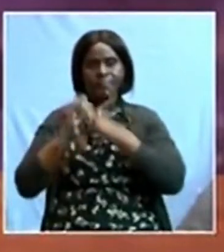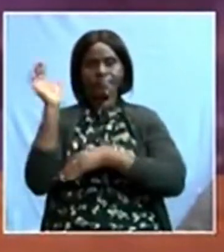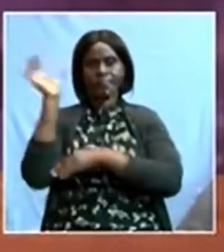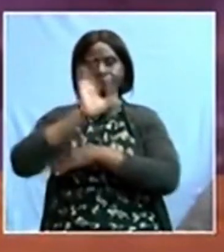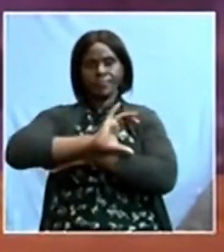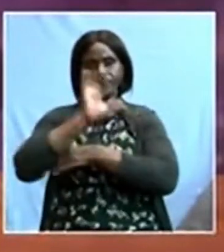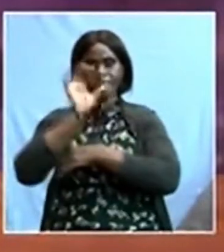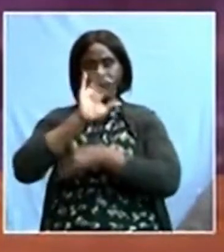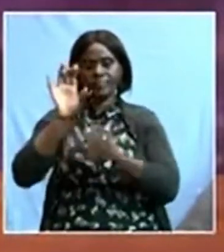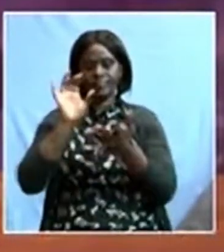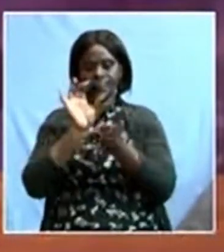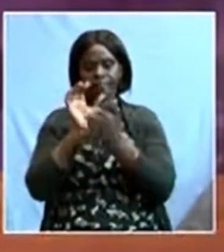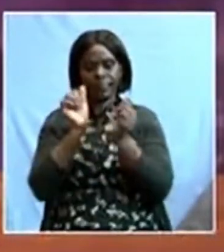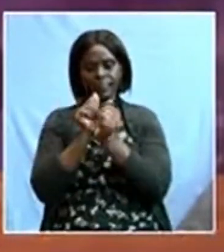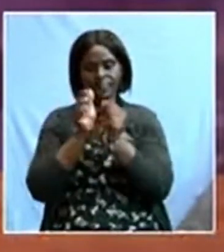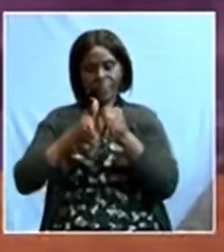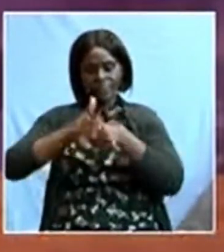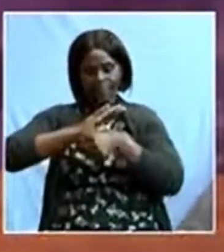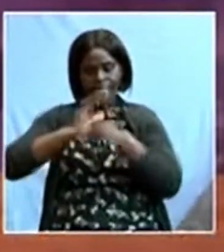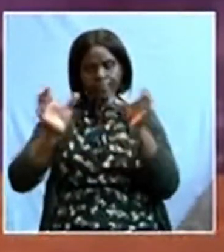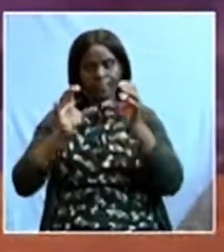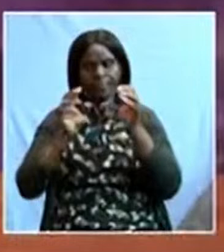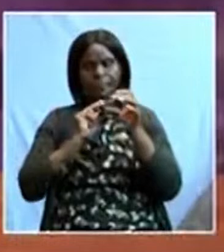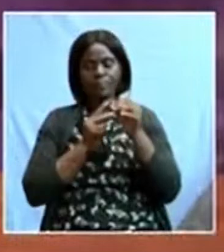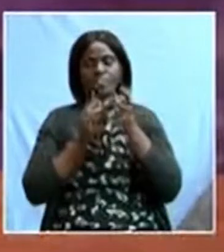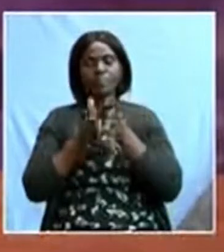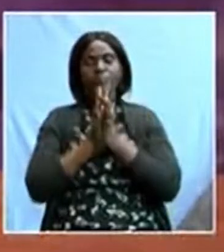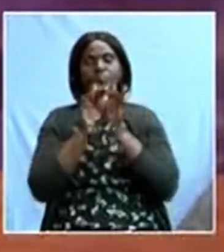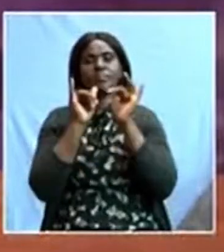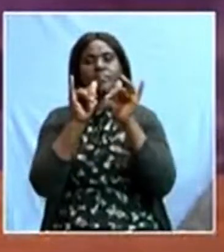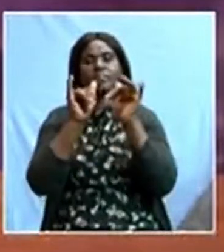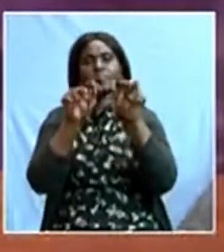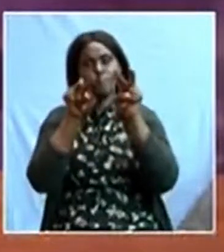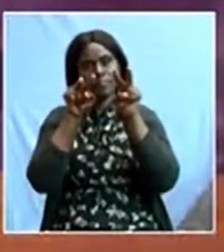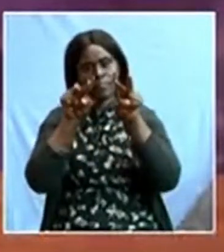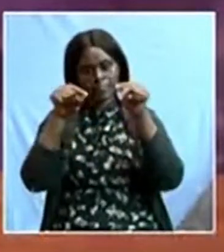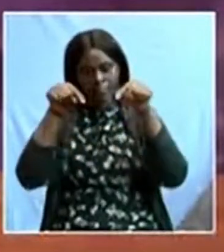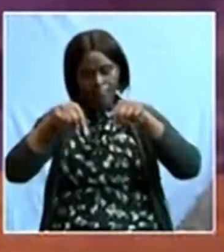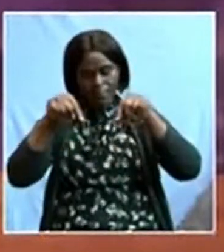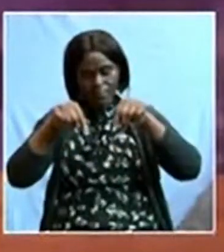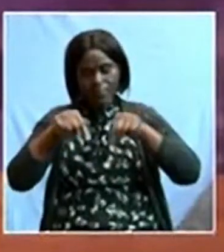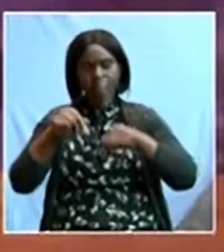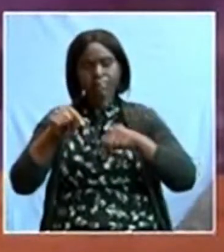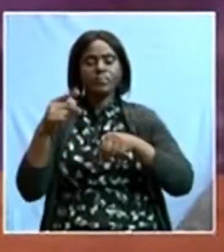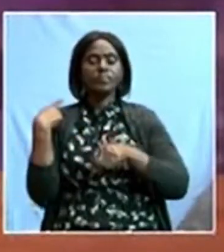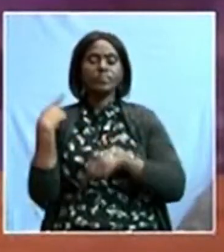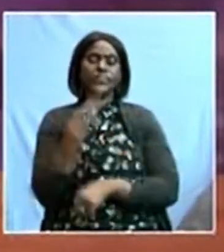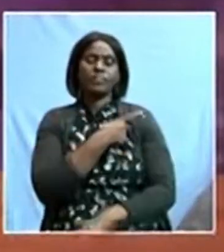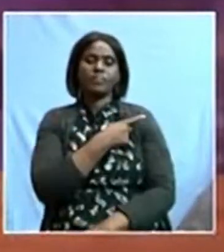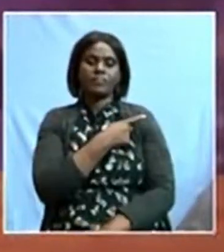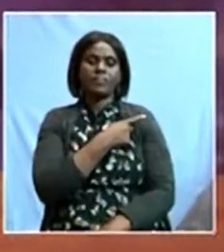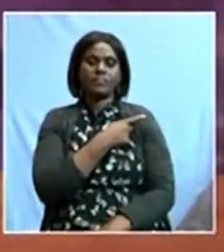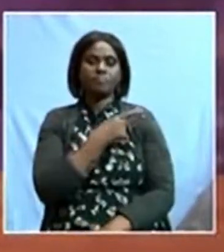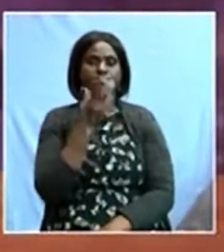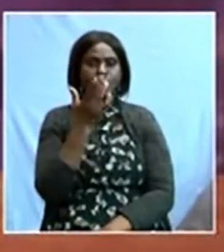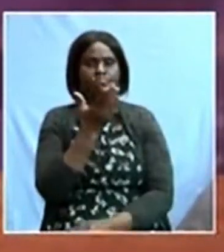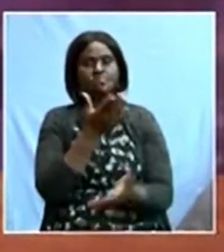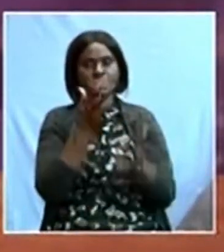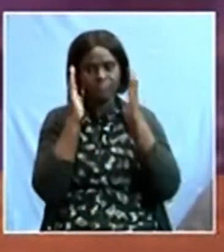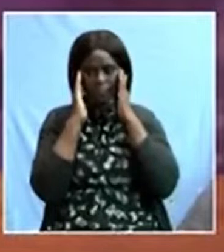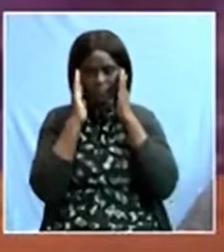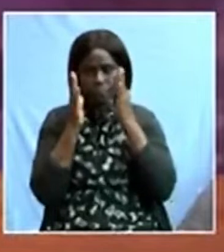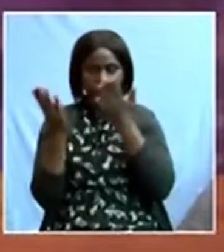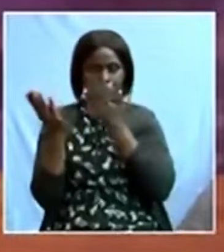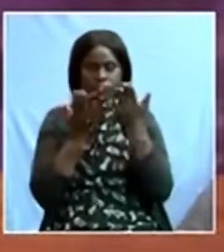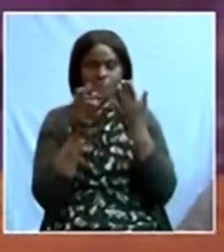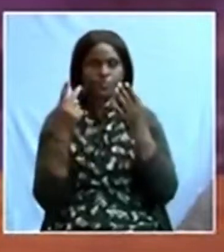and Siavonga Town Council. So we urge you to stay glued right here on a parliamentary television, the station that is dedicated to